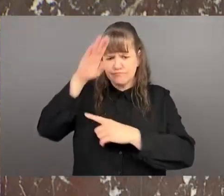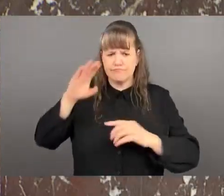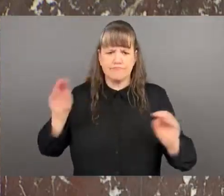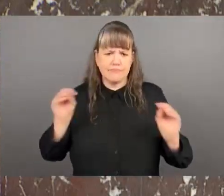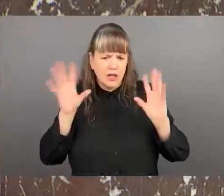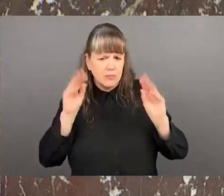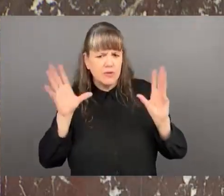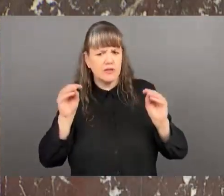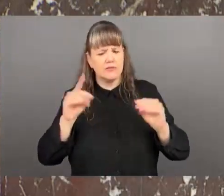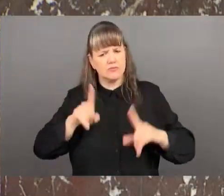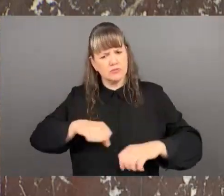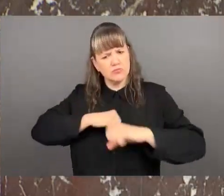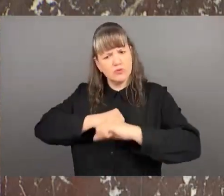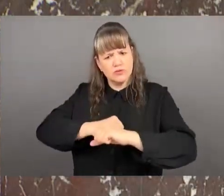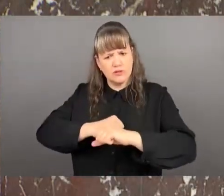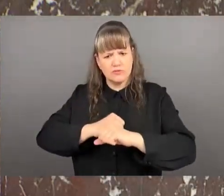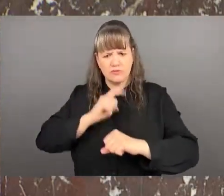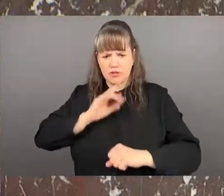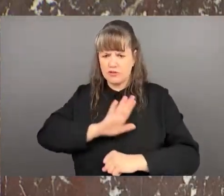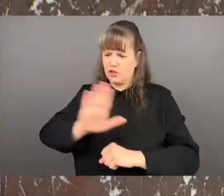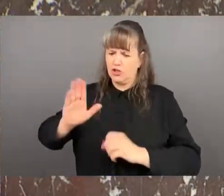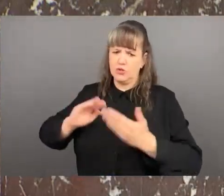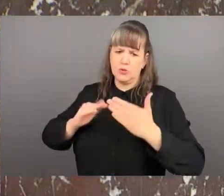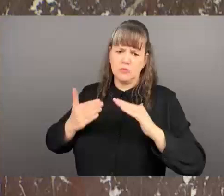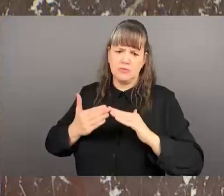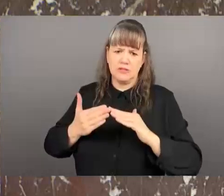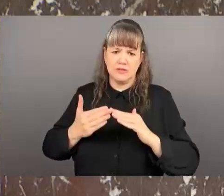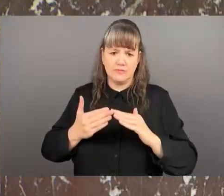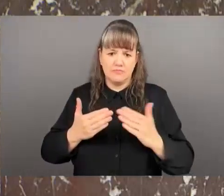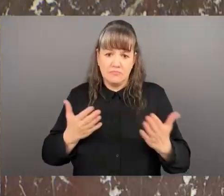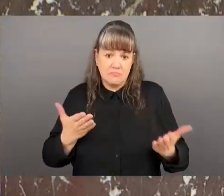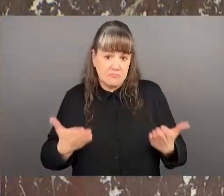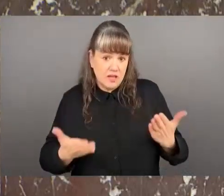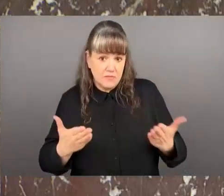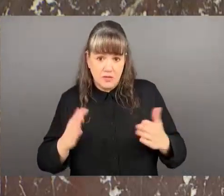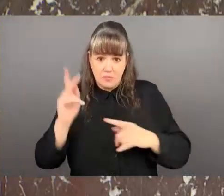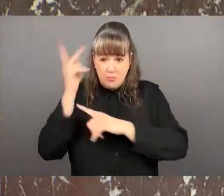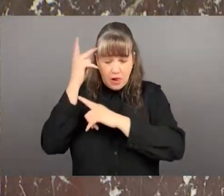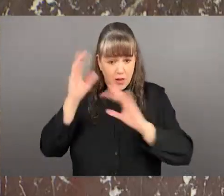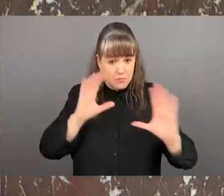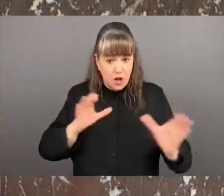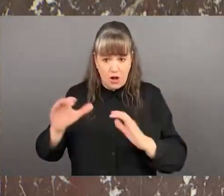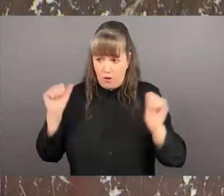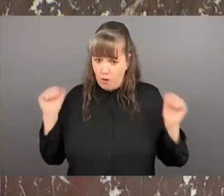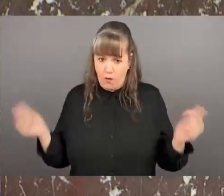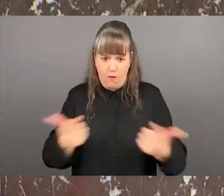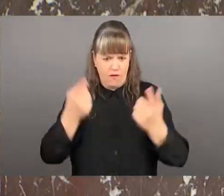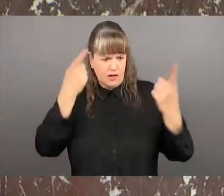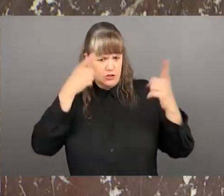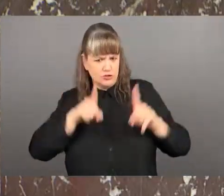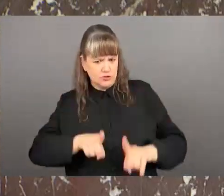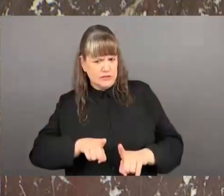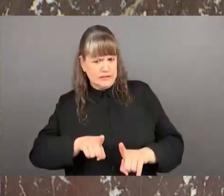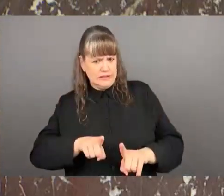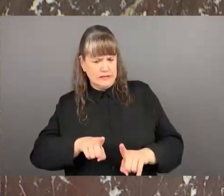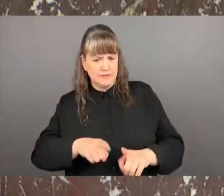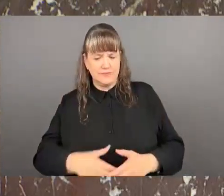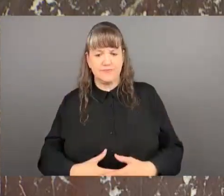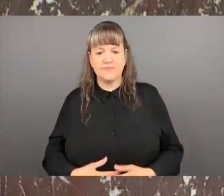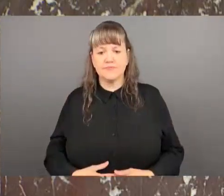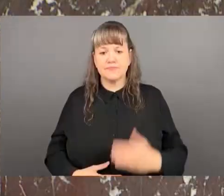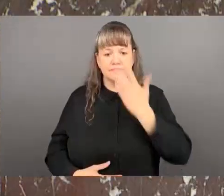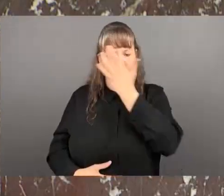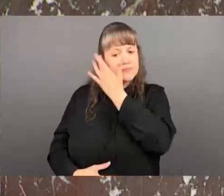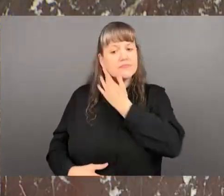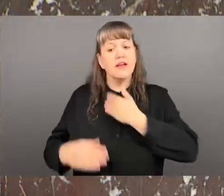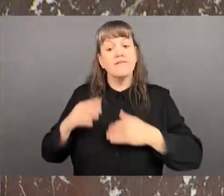I think we all agree on that. I think that the challenge that the member raised about in Victoria, in particular around the encampment in Pandora, it's a real challenge.